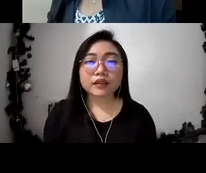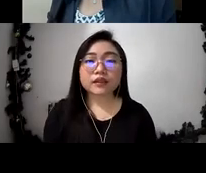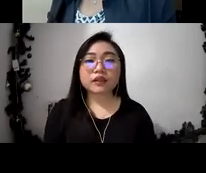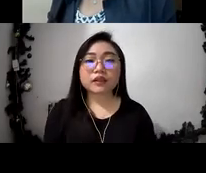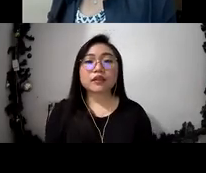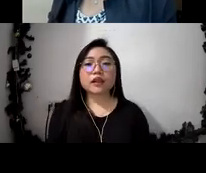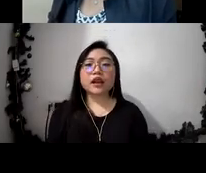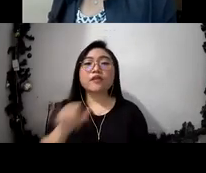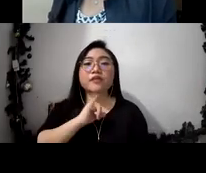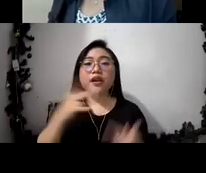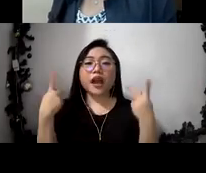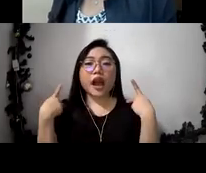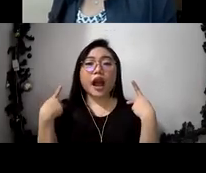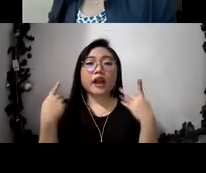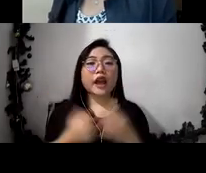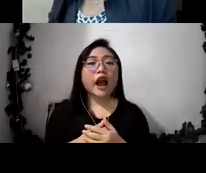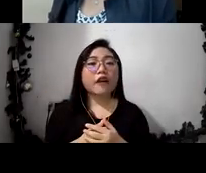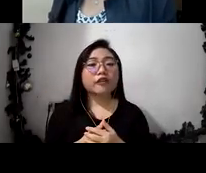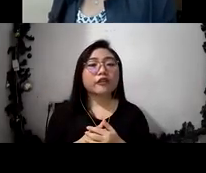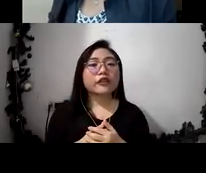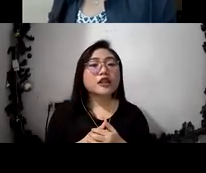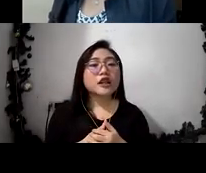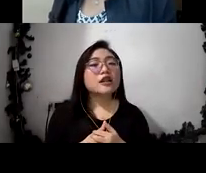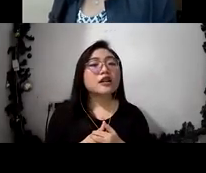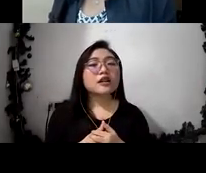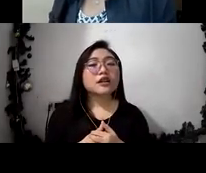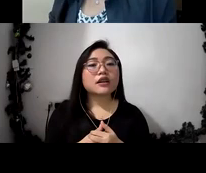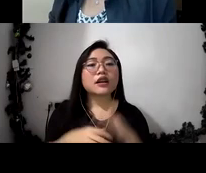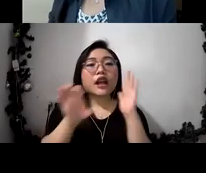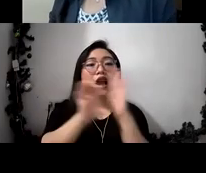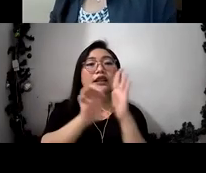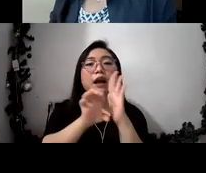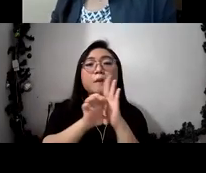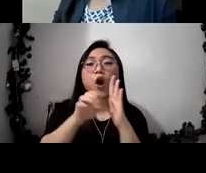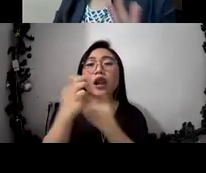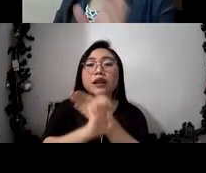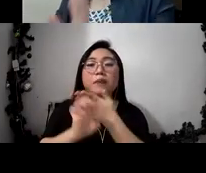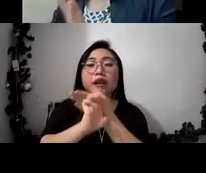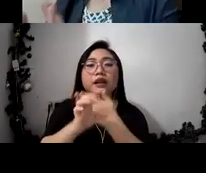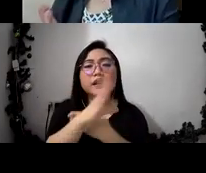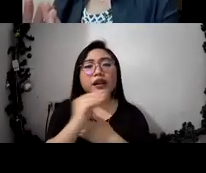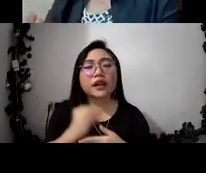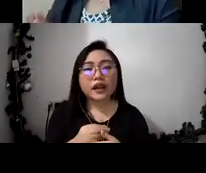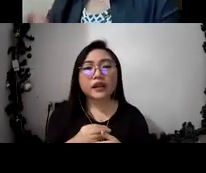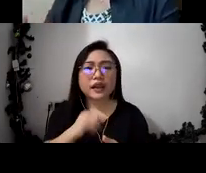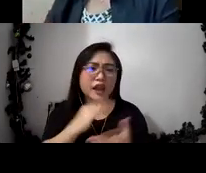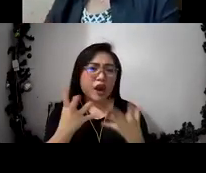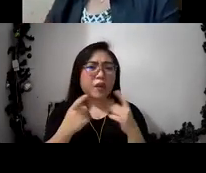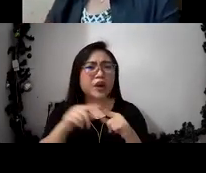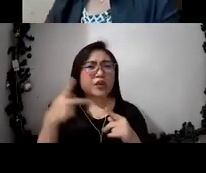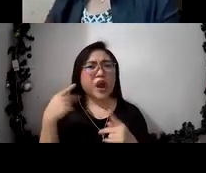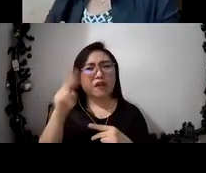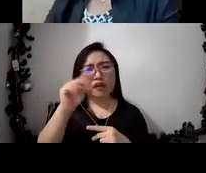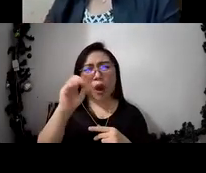I have here an example email and I want to have a note about this.